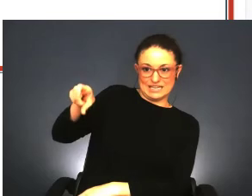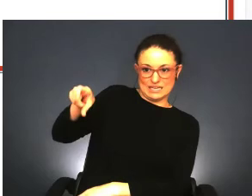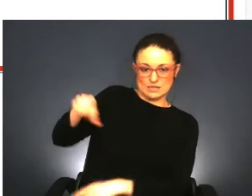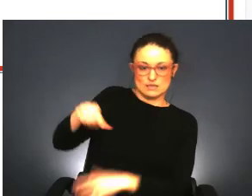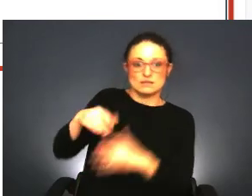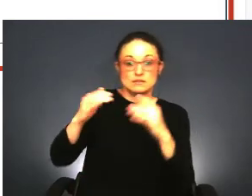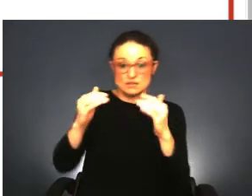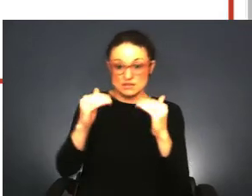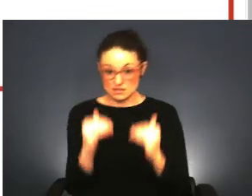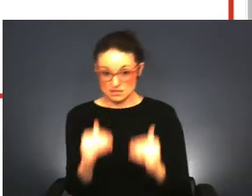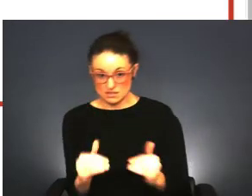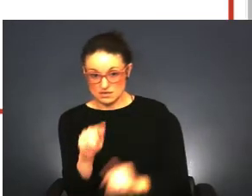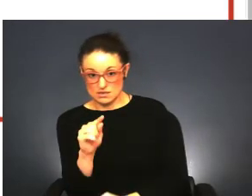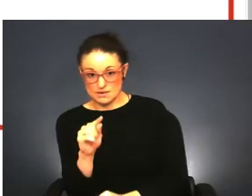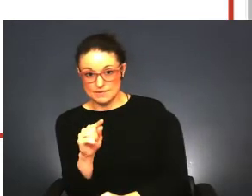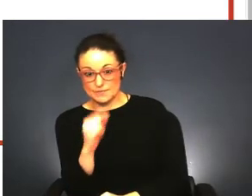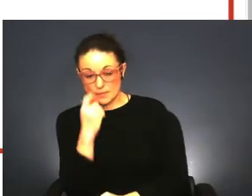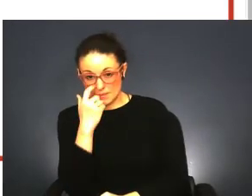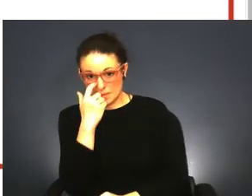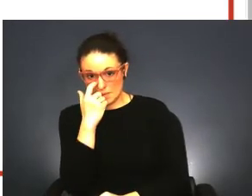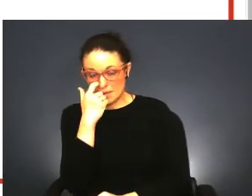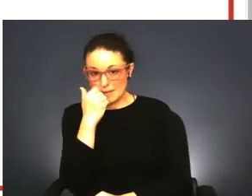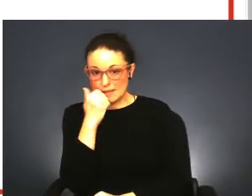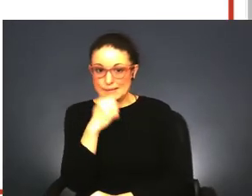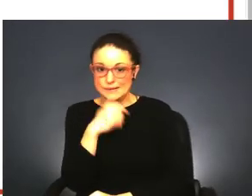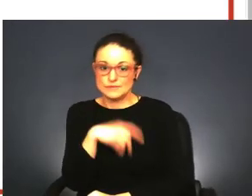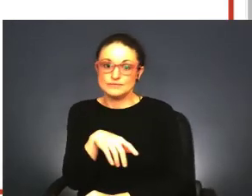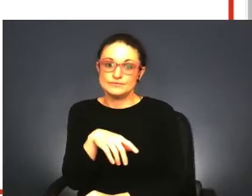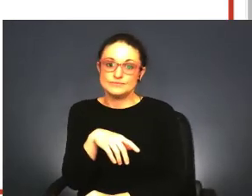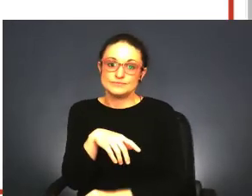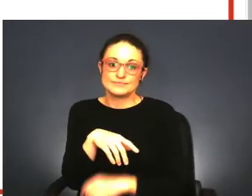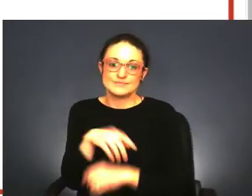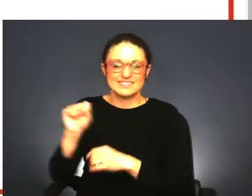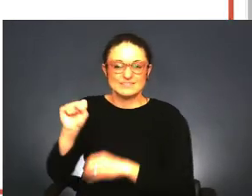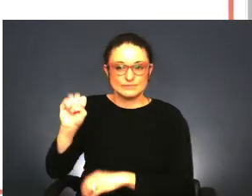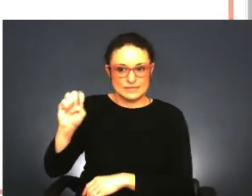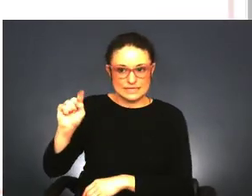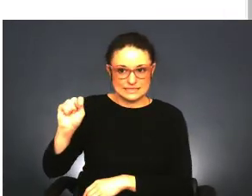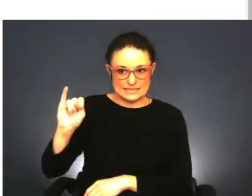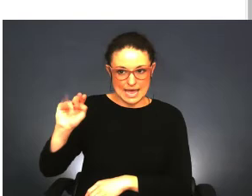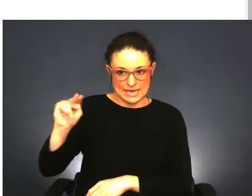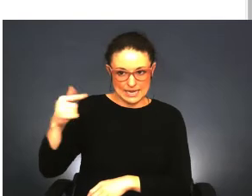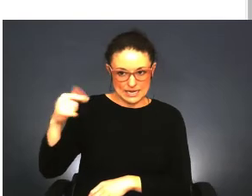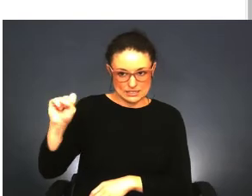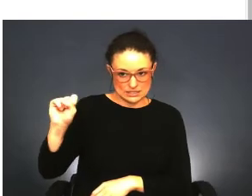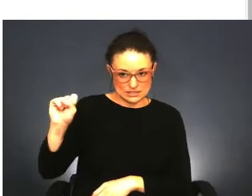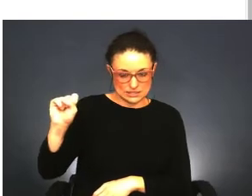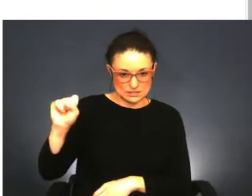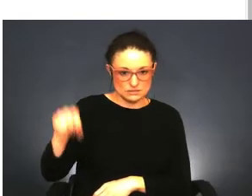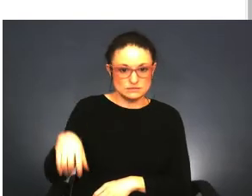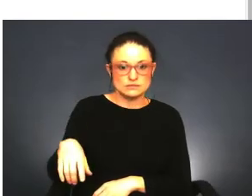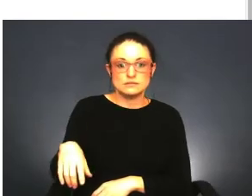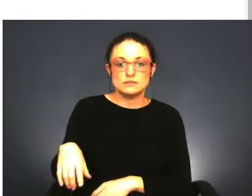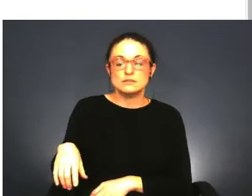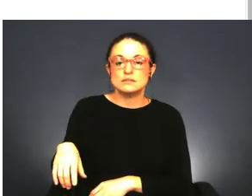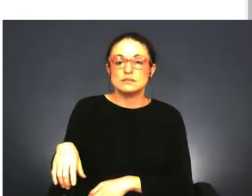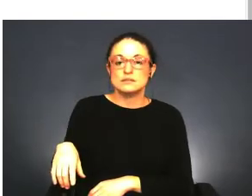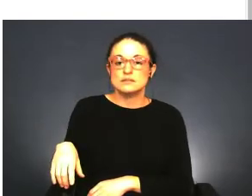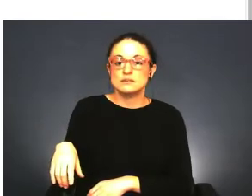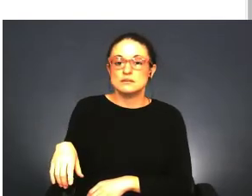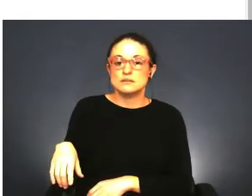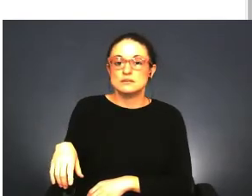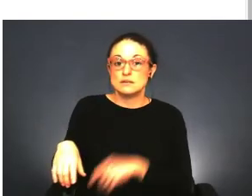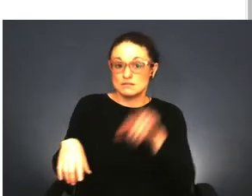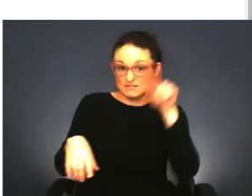this text box is where you have the settings. These settings are going to tell the gradebook and other parts